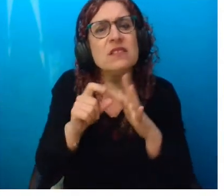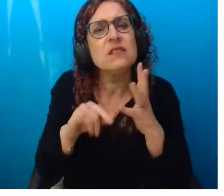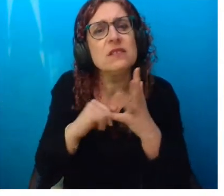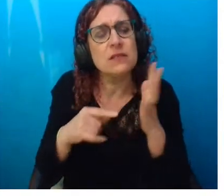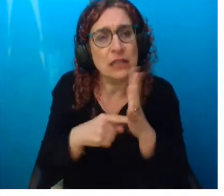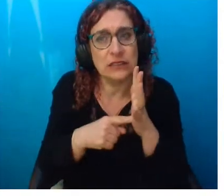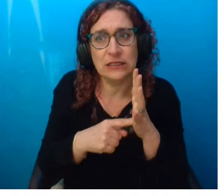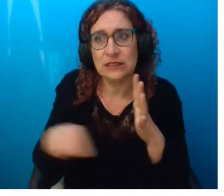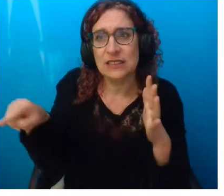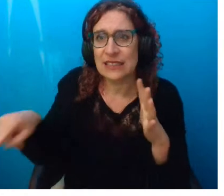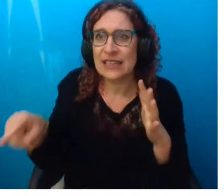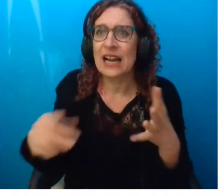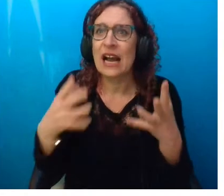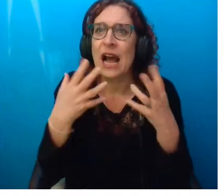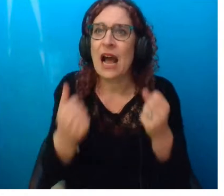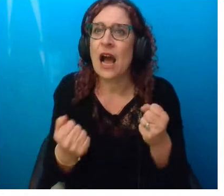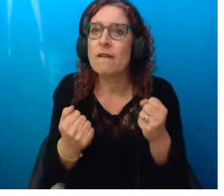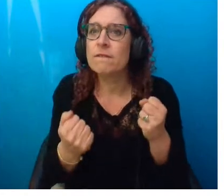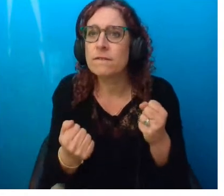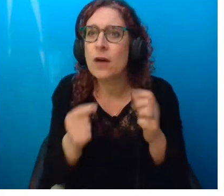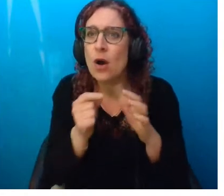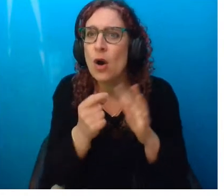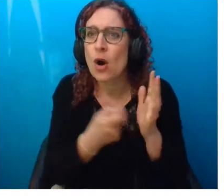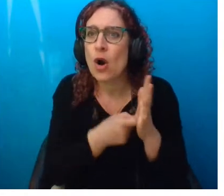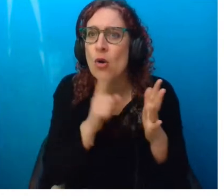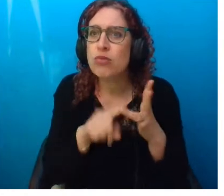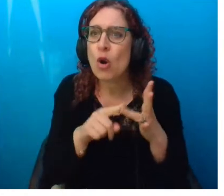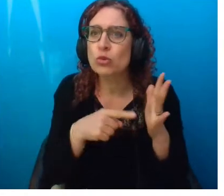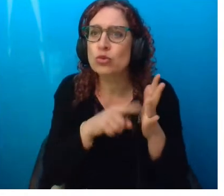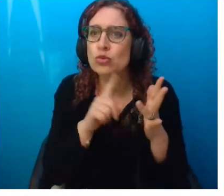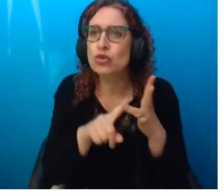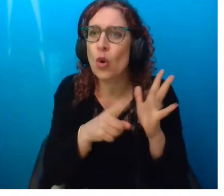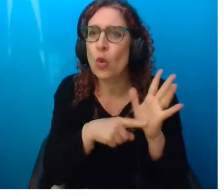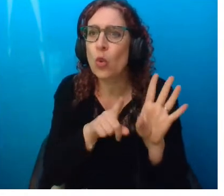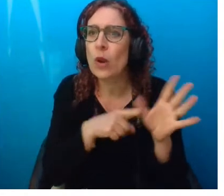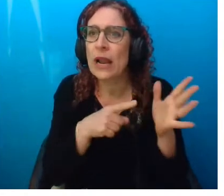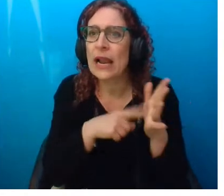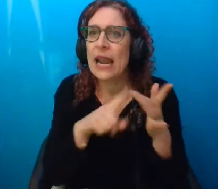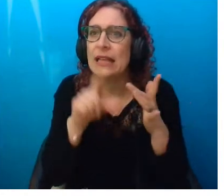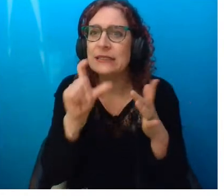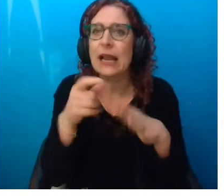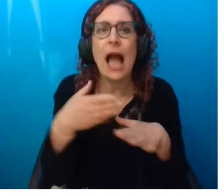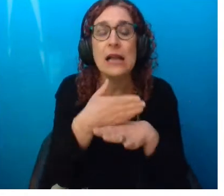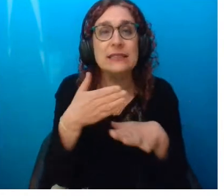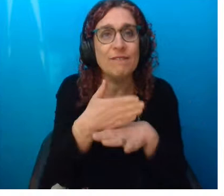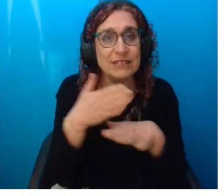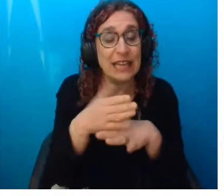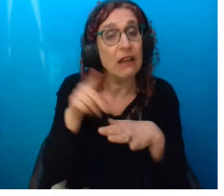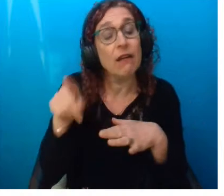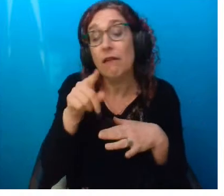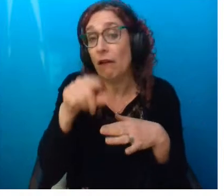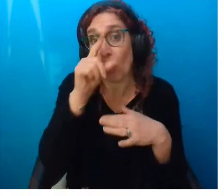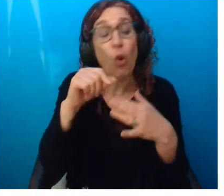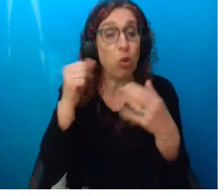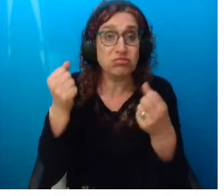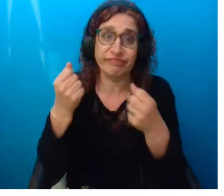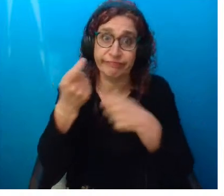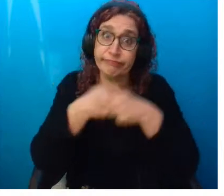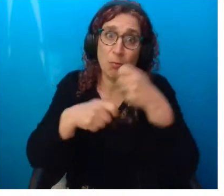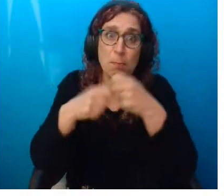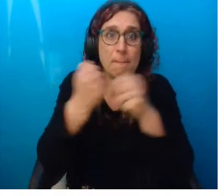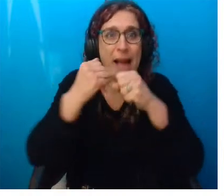have proteolytic activity that may degrade the skin barrier. Now, house dust mite likes a